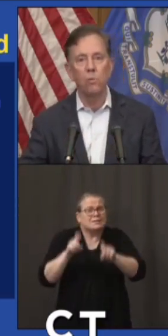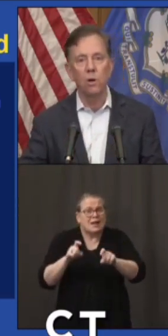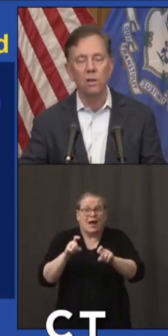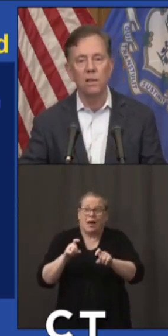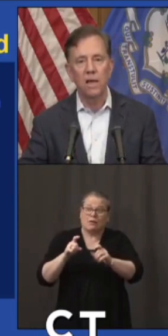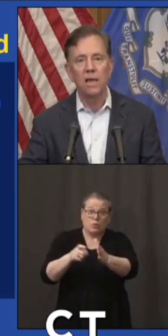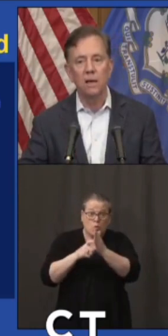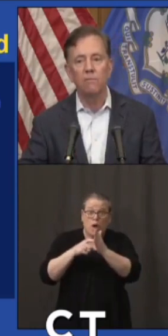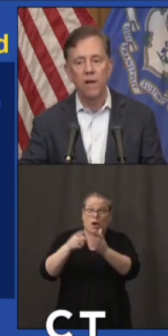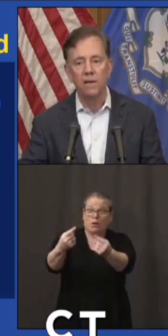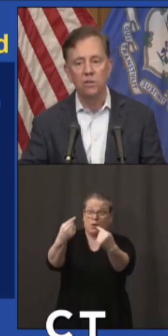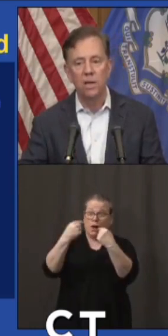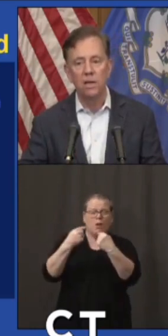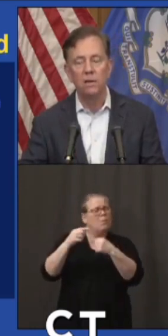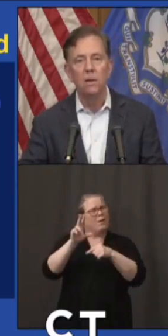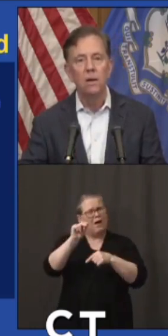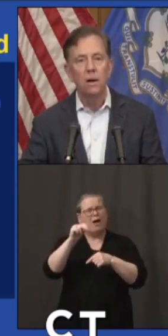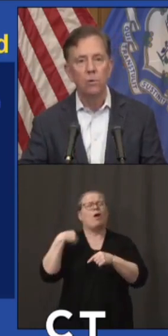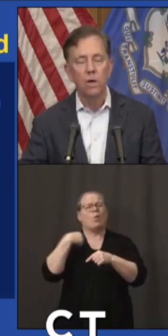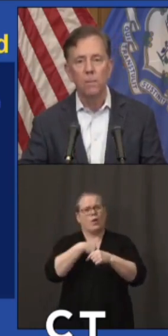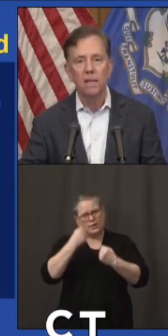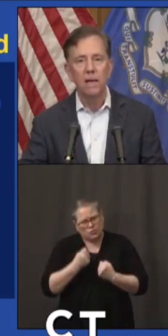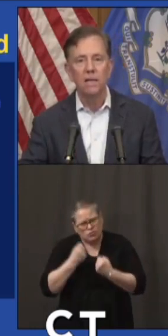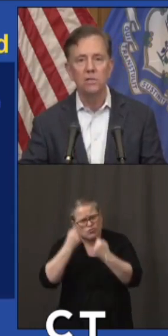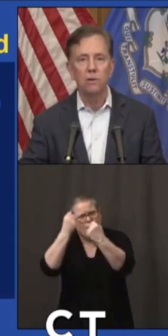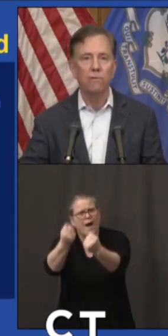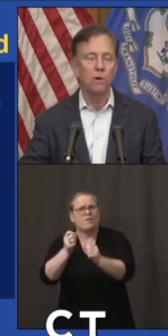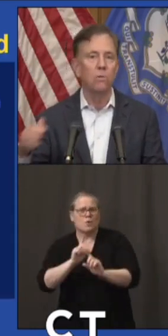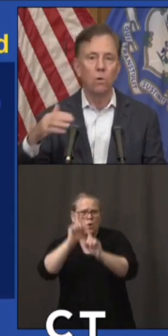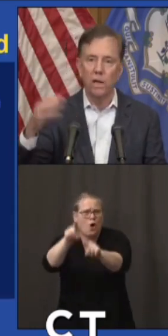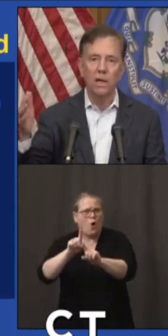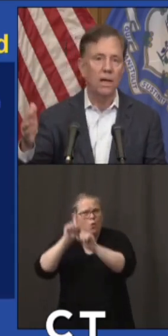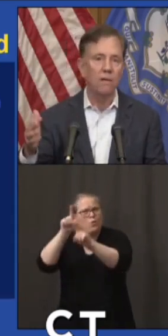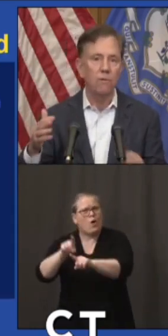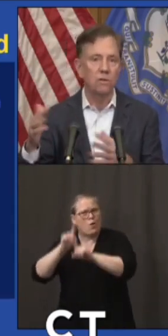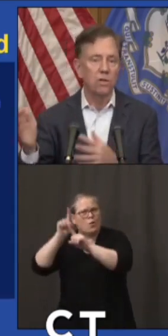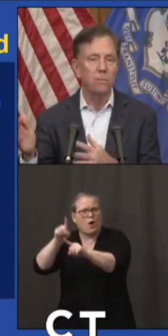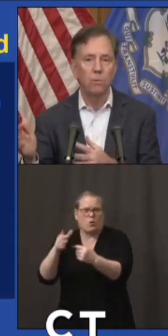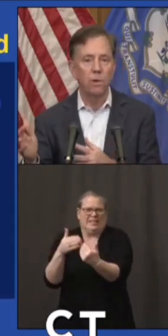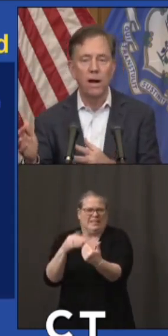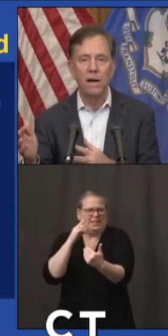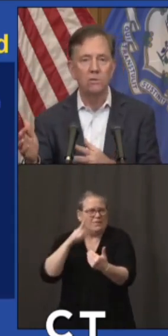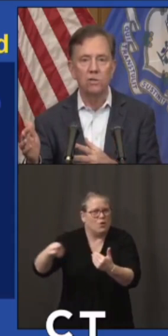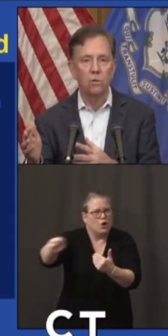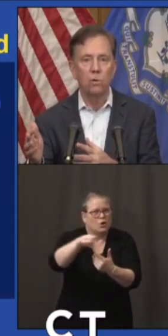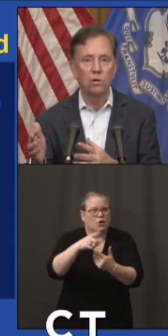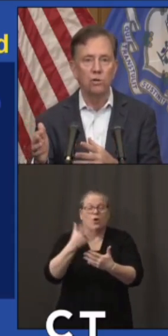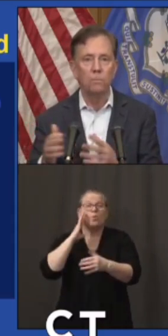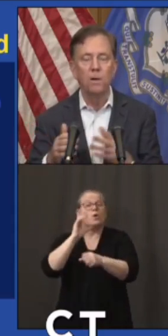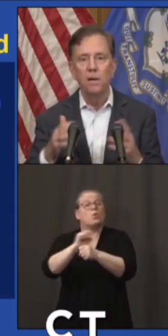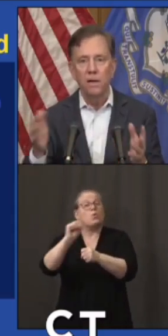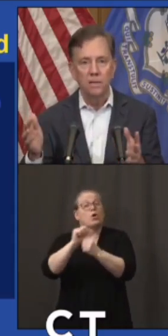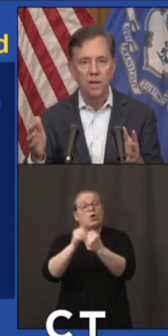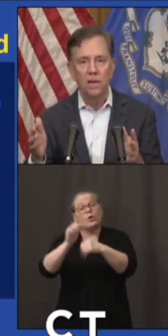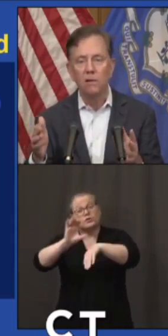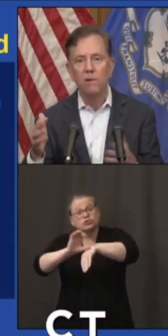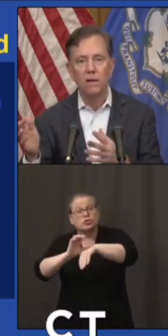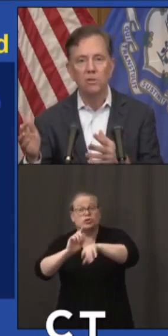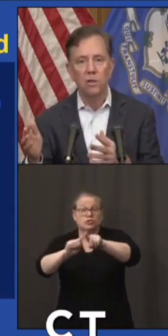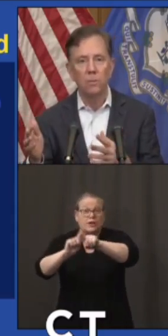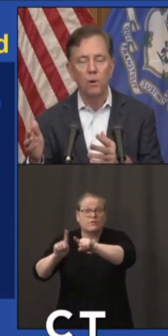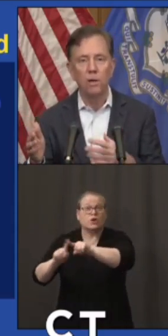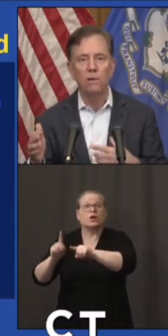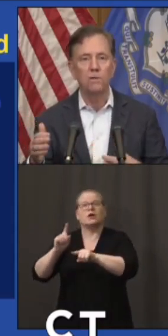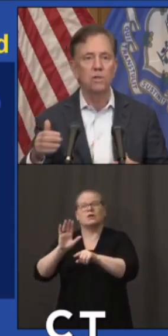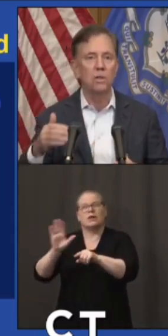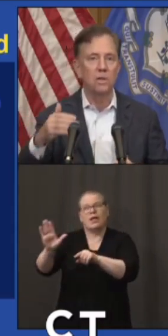so important that they get vaccinated. We're going to make that easier for you, working again, for example, with our houses of worship and taking advantage